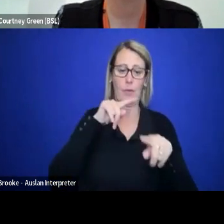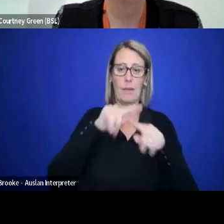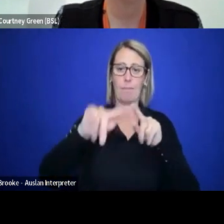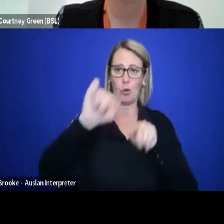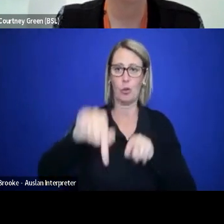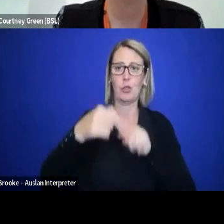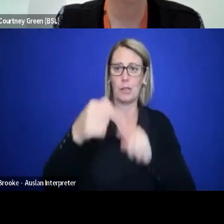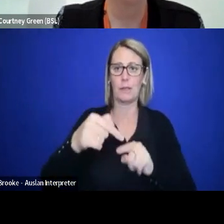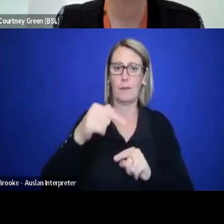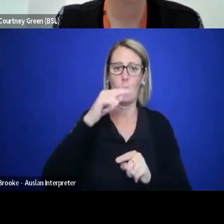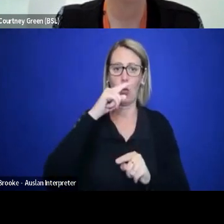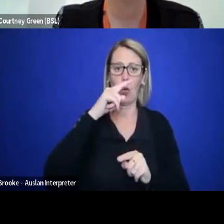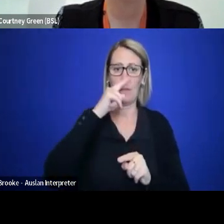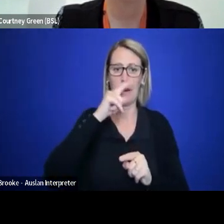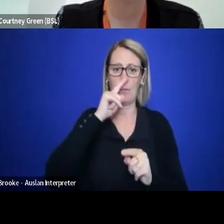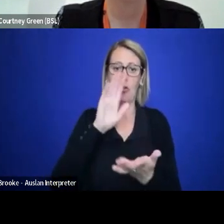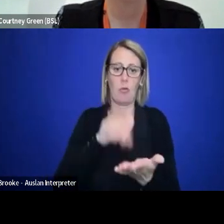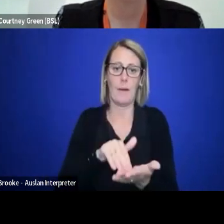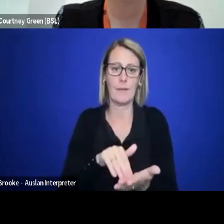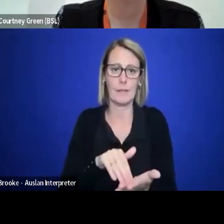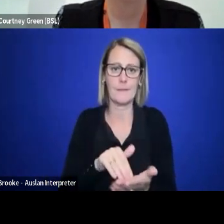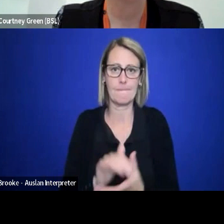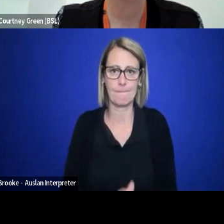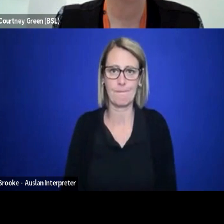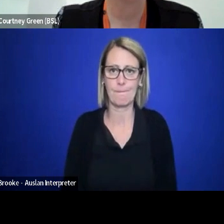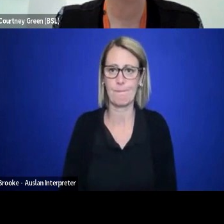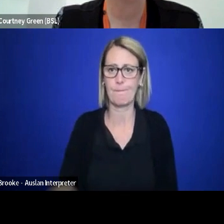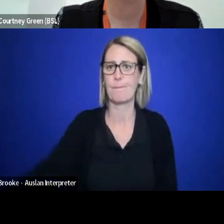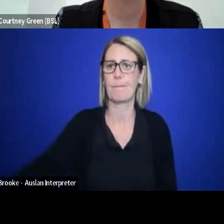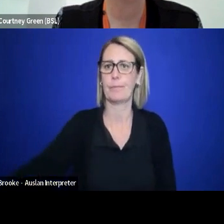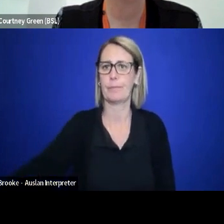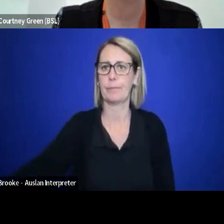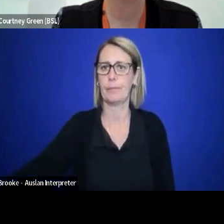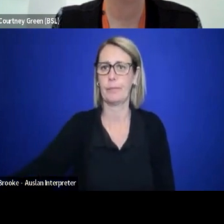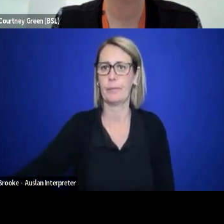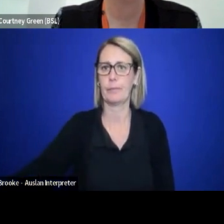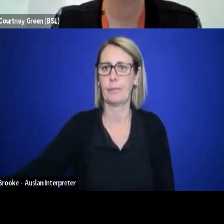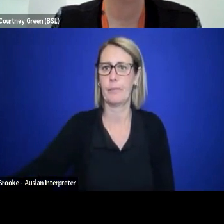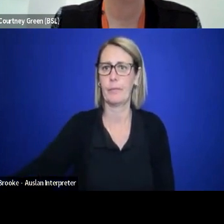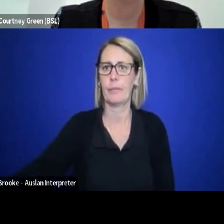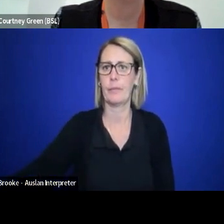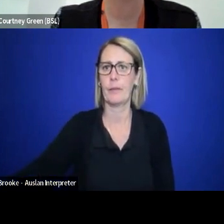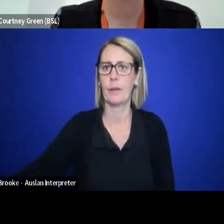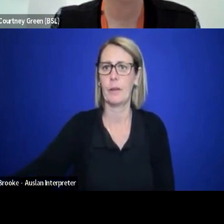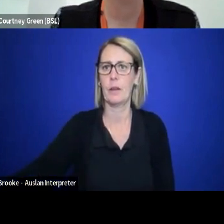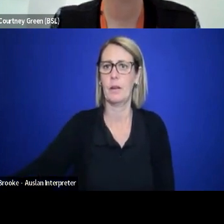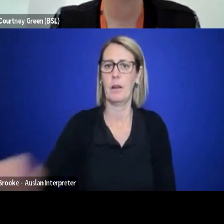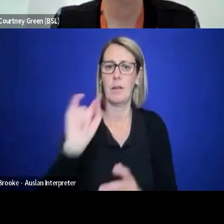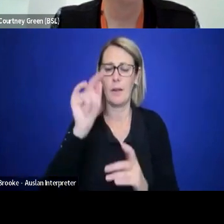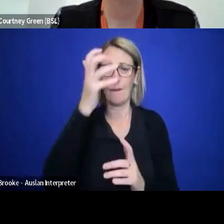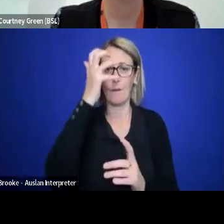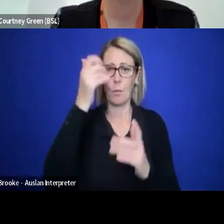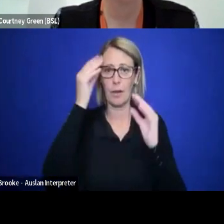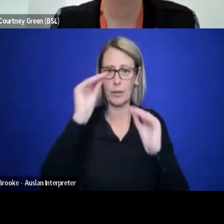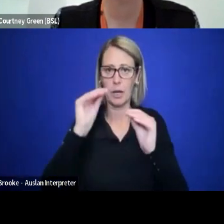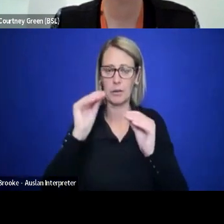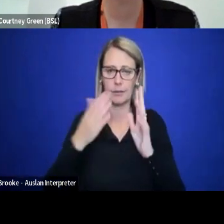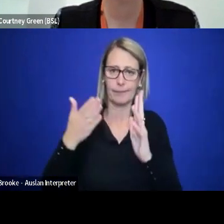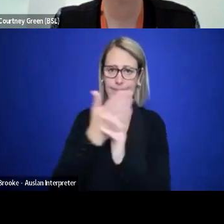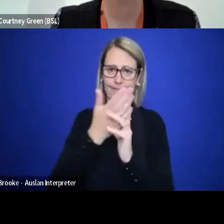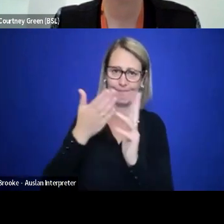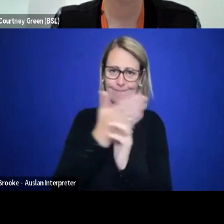young people arriving, because their formal education pathways had been very disrupted prior to